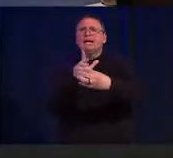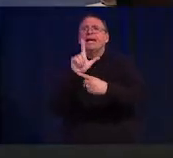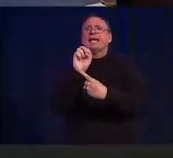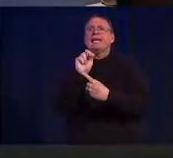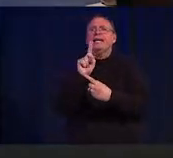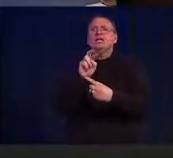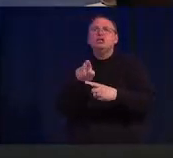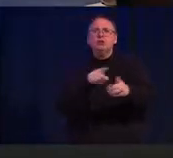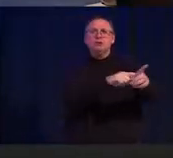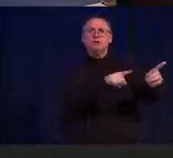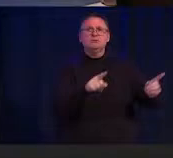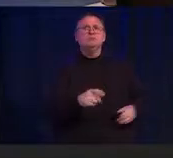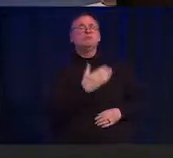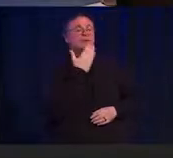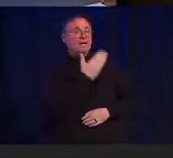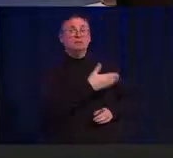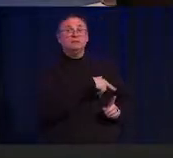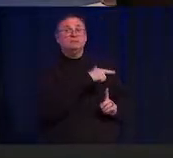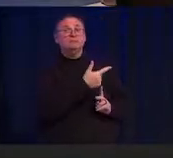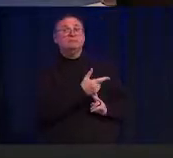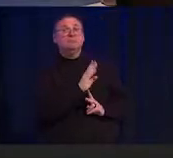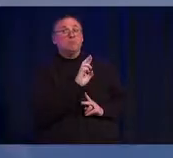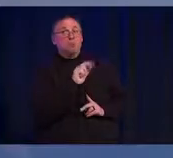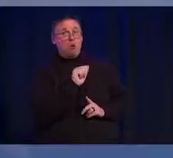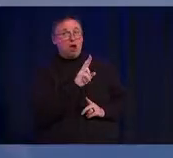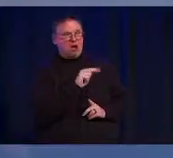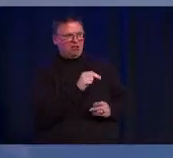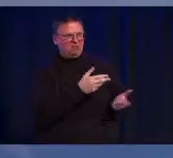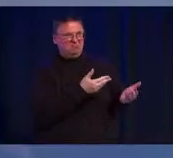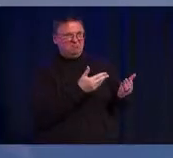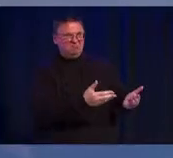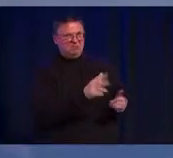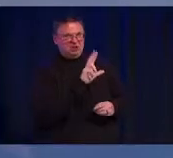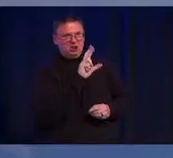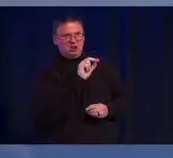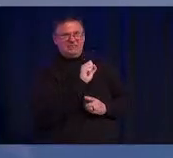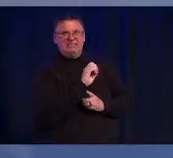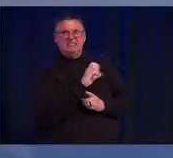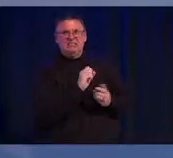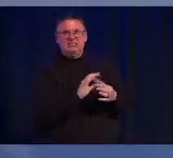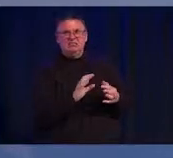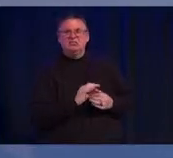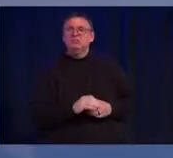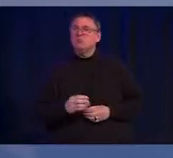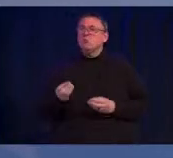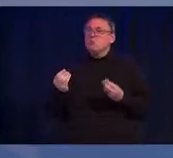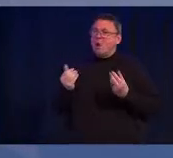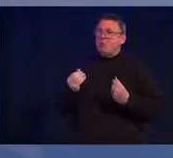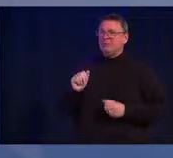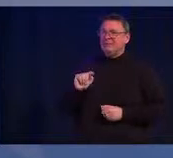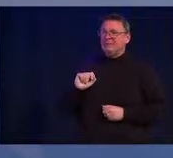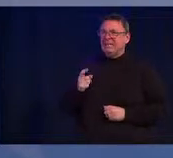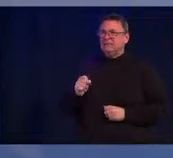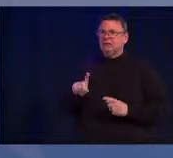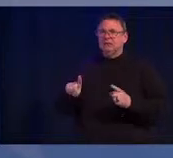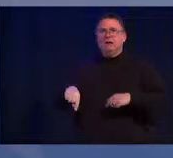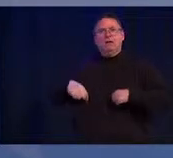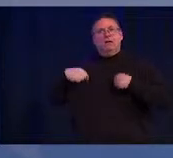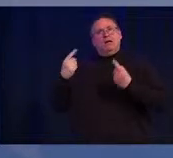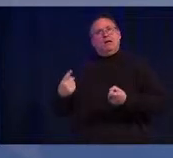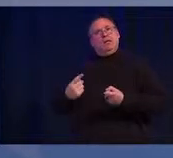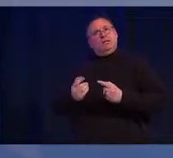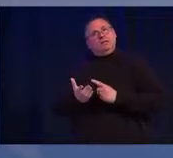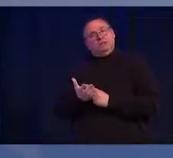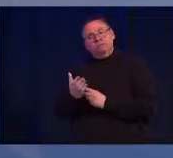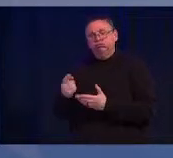you have 30 seconds for rebuttal, please. So property taxes have been by far the most discussed item in the last 2 years. I've been visiting